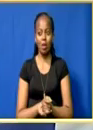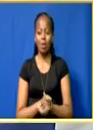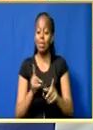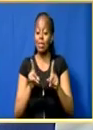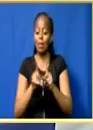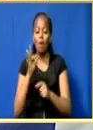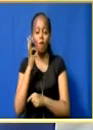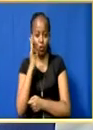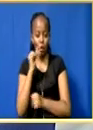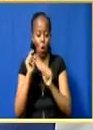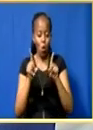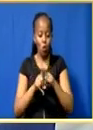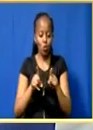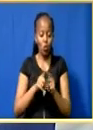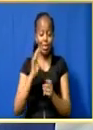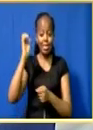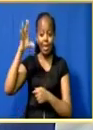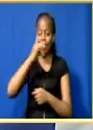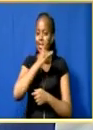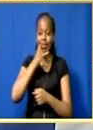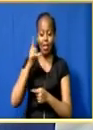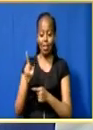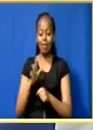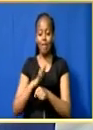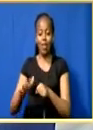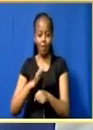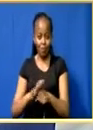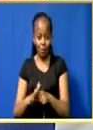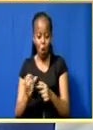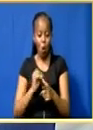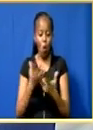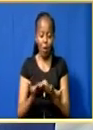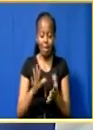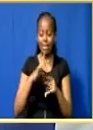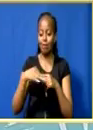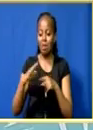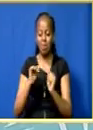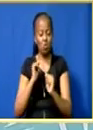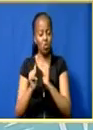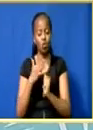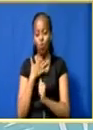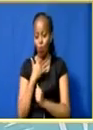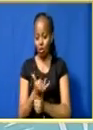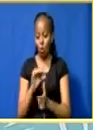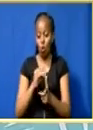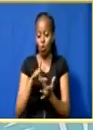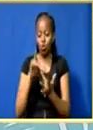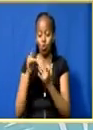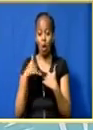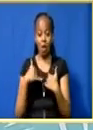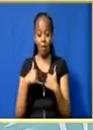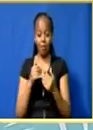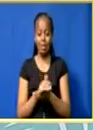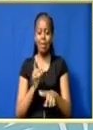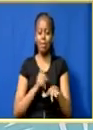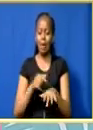the fruits. Yes. We can also sun dry the kales. The kales. Or the spinach. That's right. Whichever vegetable you choose to. And